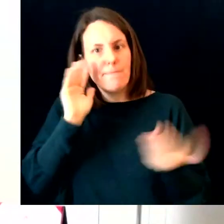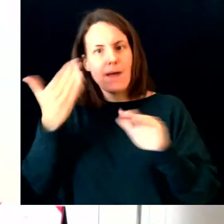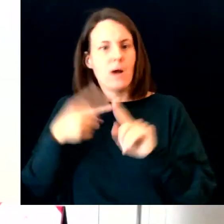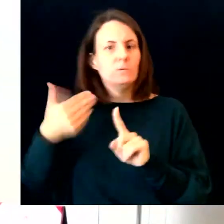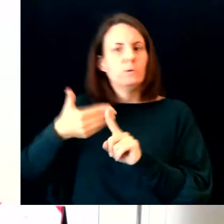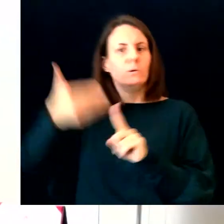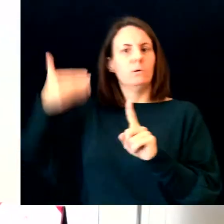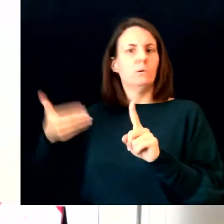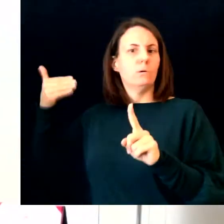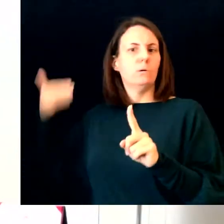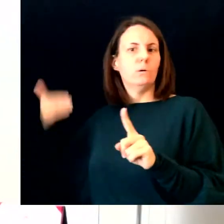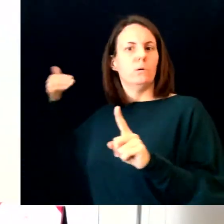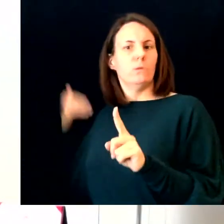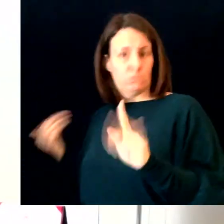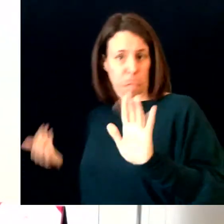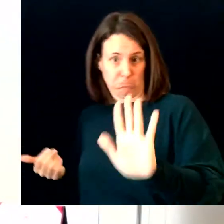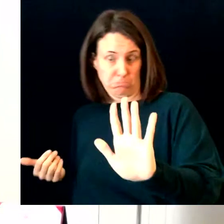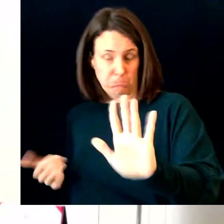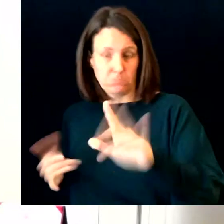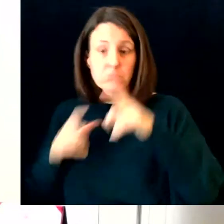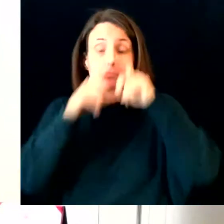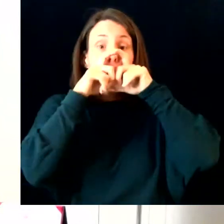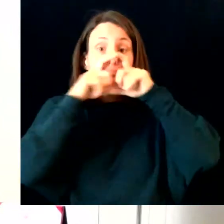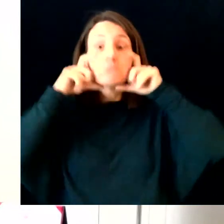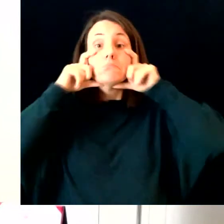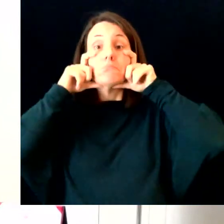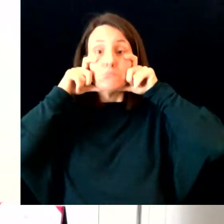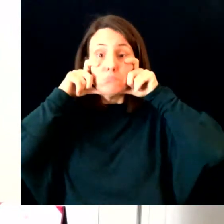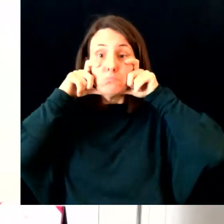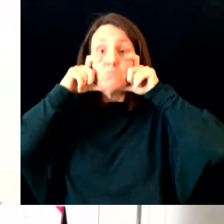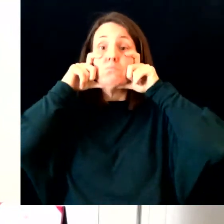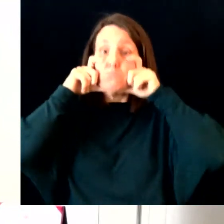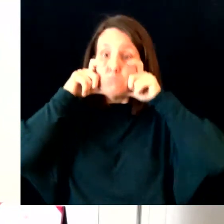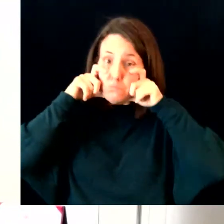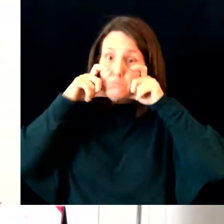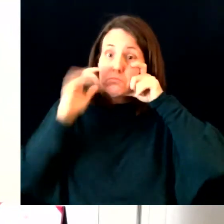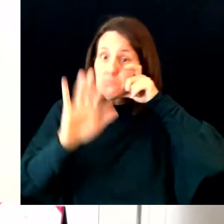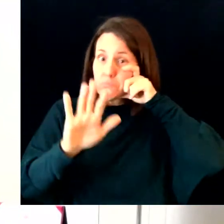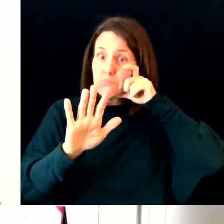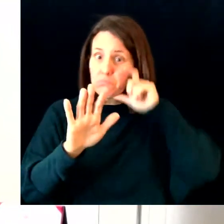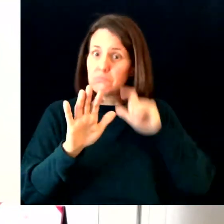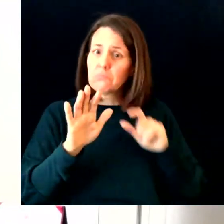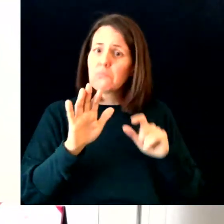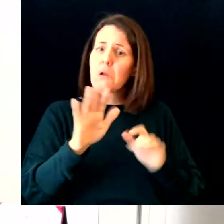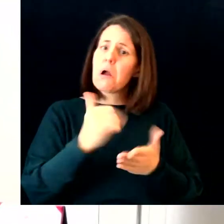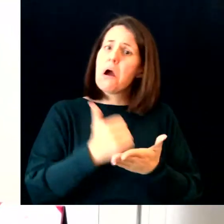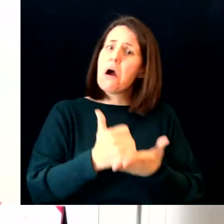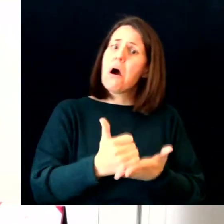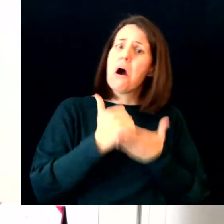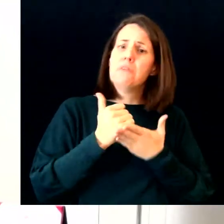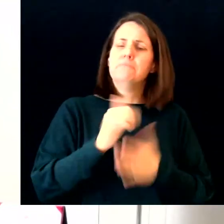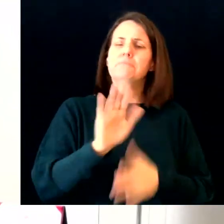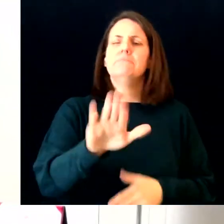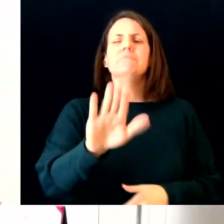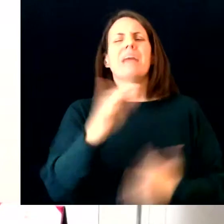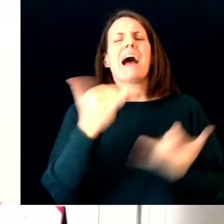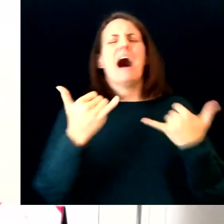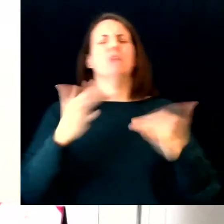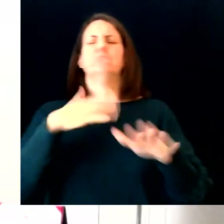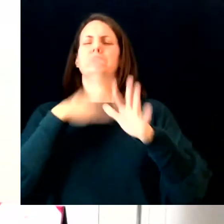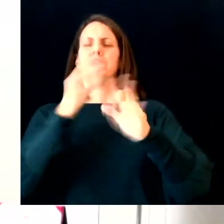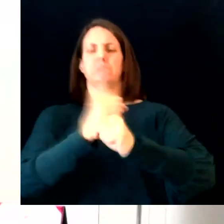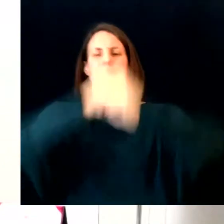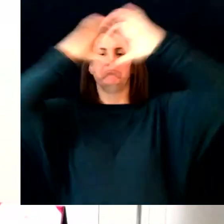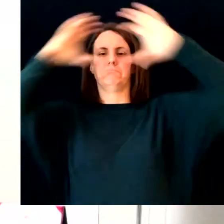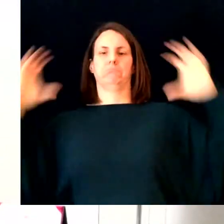but it's really important to note that you can walk in a space and the person that was there before you, if they're infectious with COVID, even if they're not